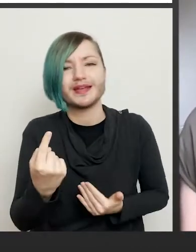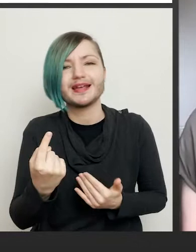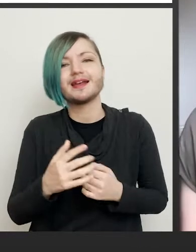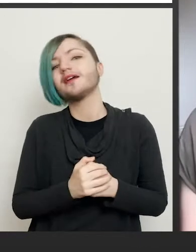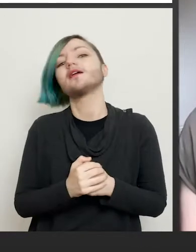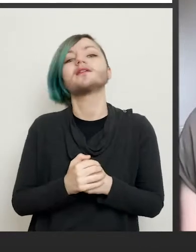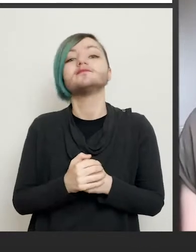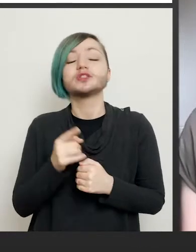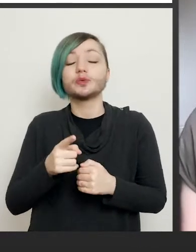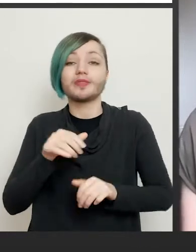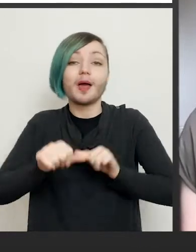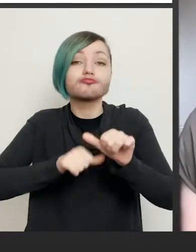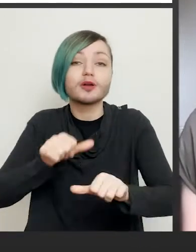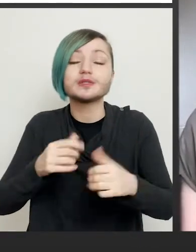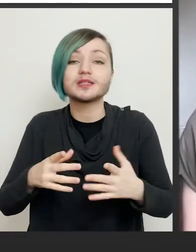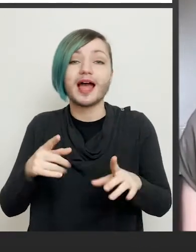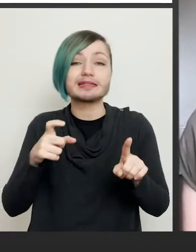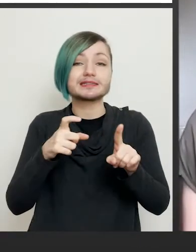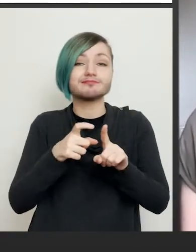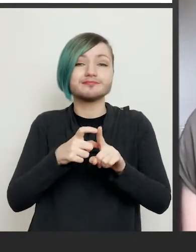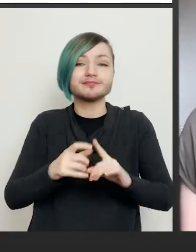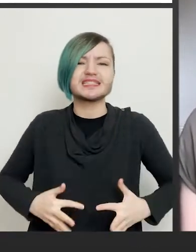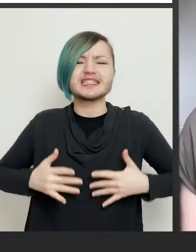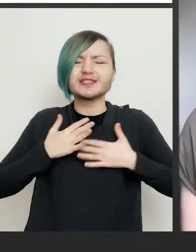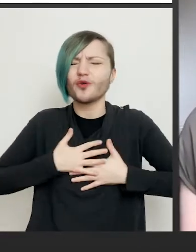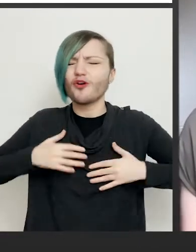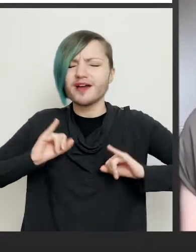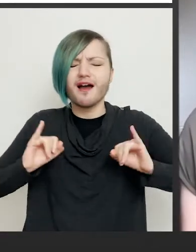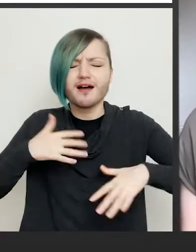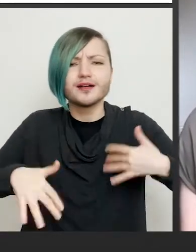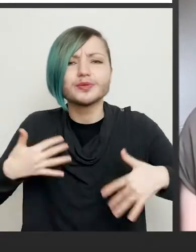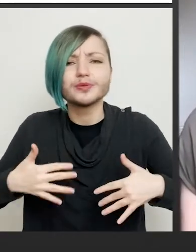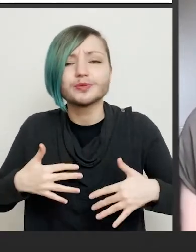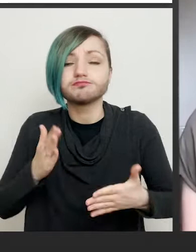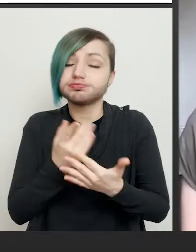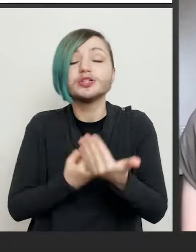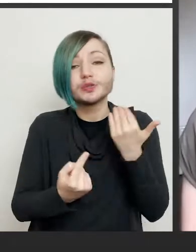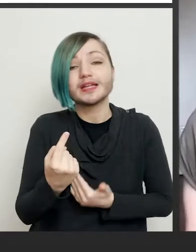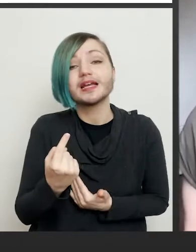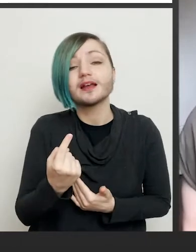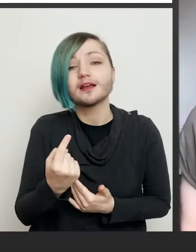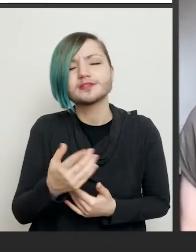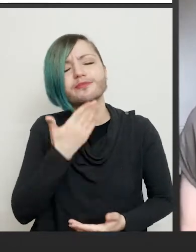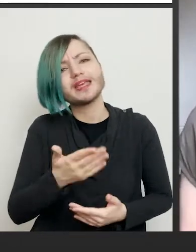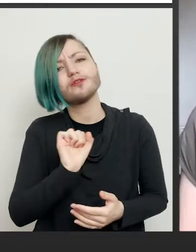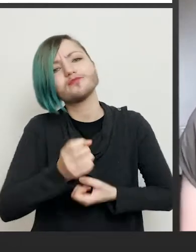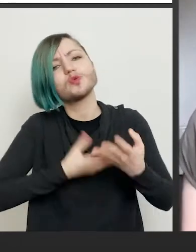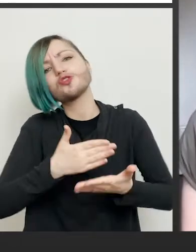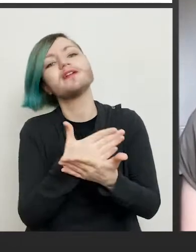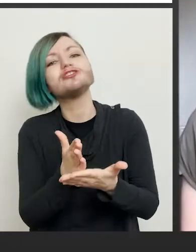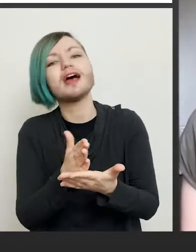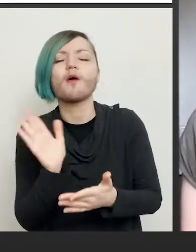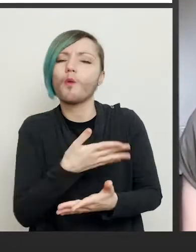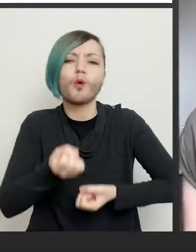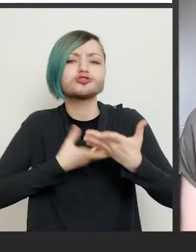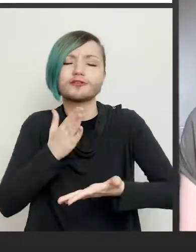experience dysphoria is so different. So thank you for sharing your story, because every story, I think, is really important. And I'd love to move